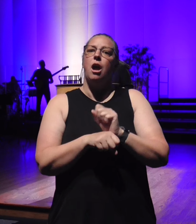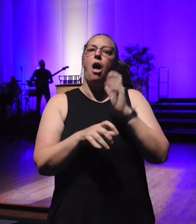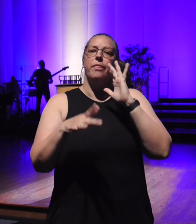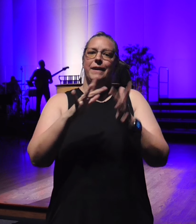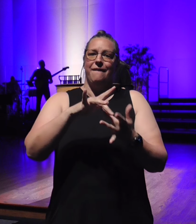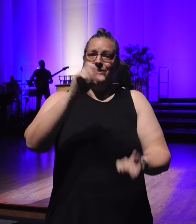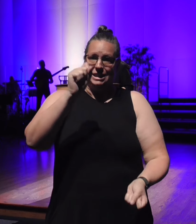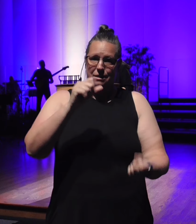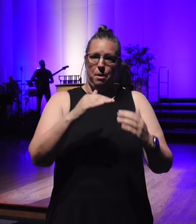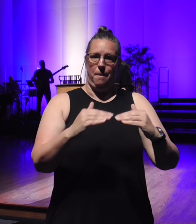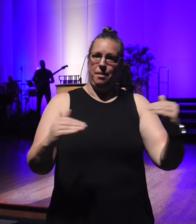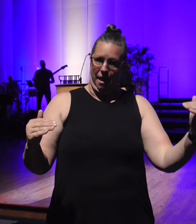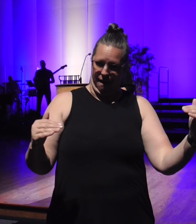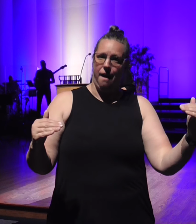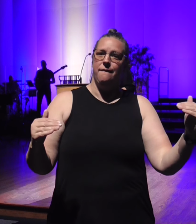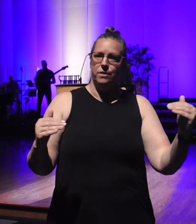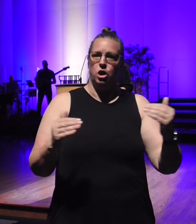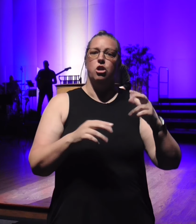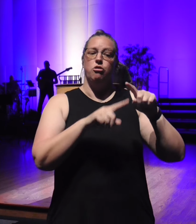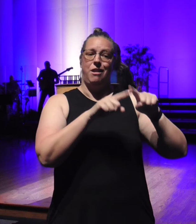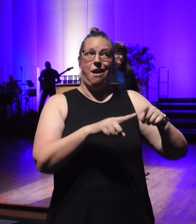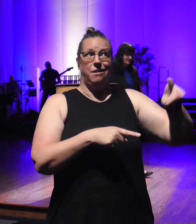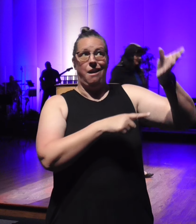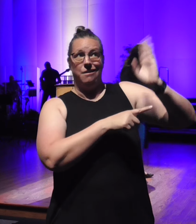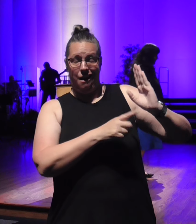God, prayer, and grace.